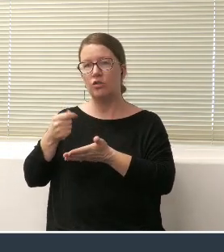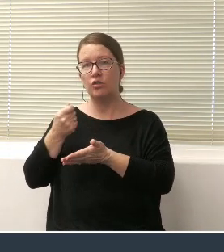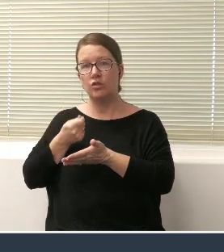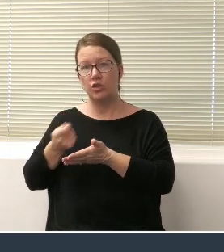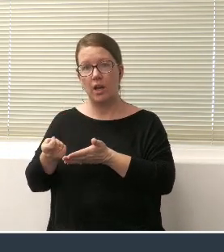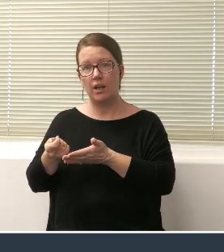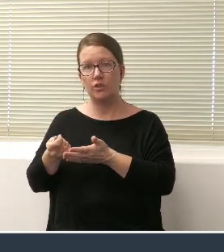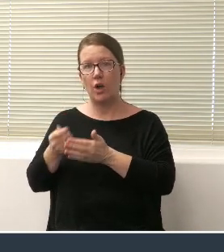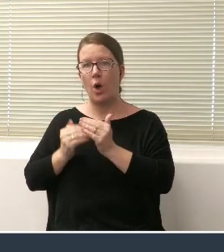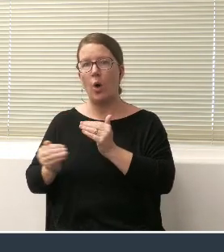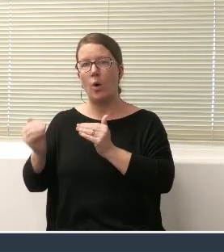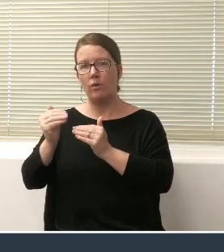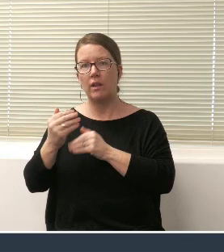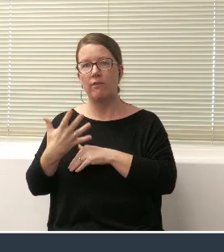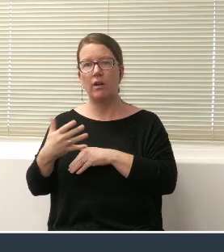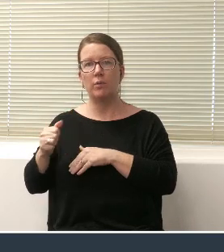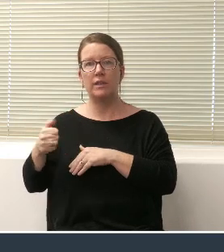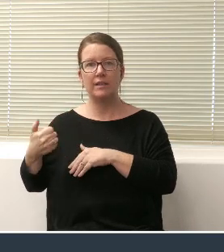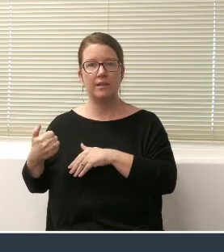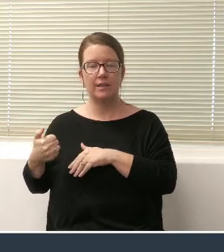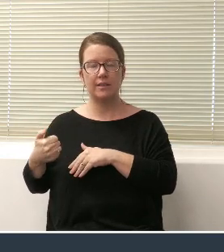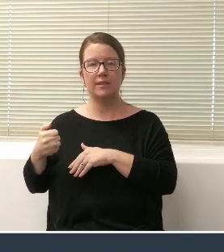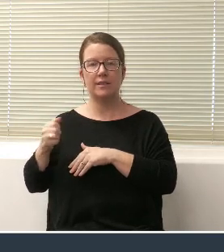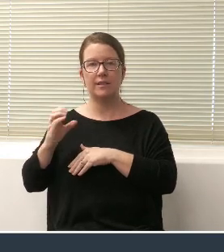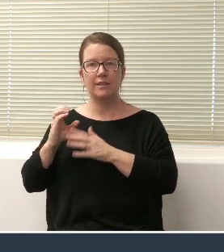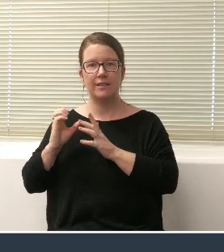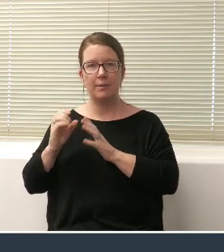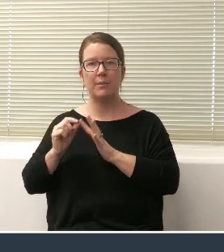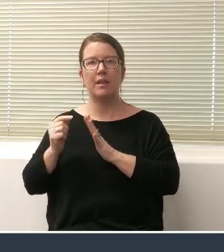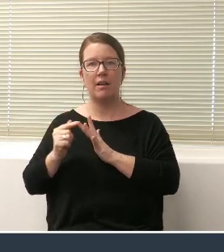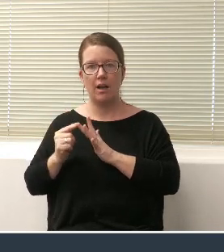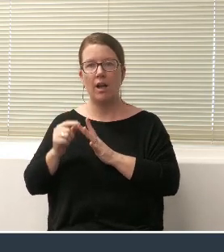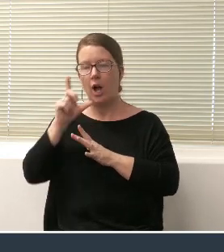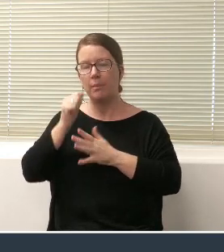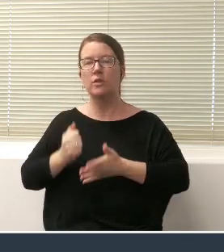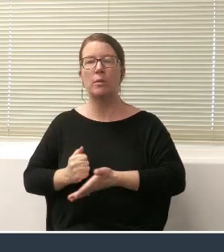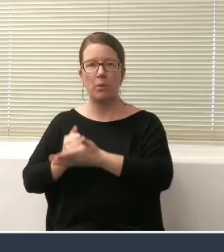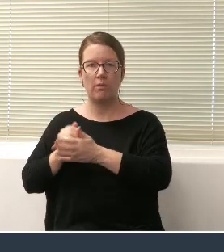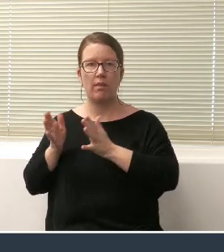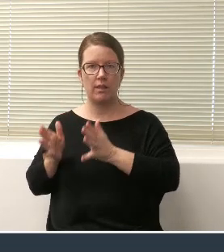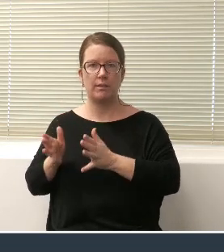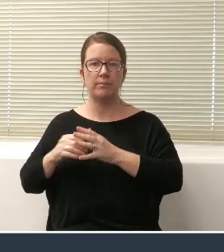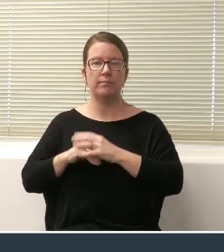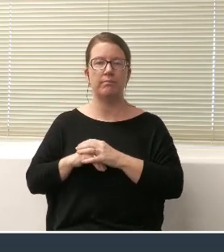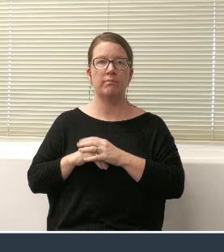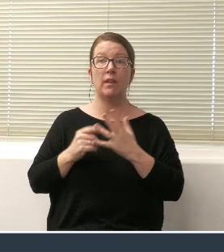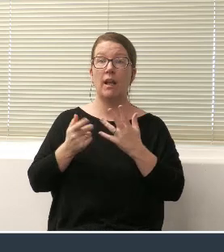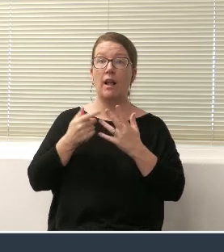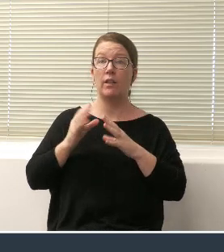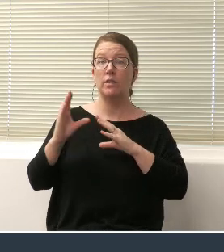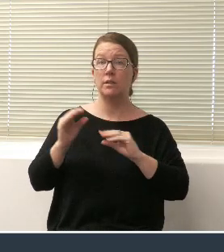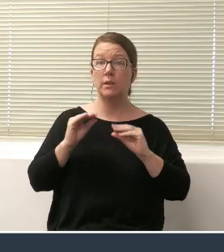5.6 CPI allows us to do that. So I'm fully supportive. Any further speakers to the